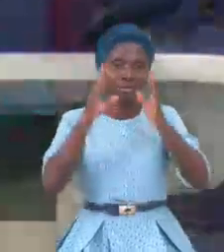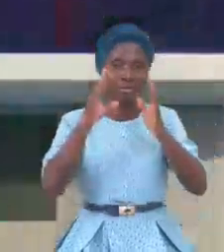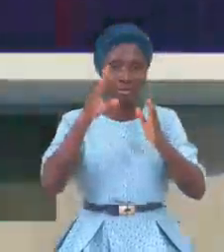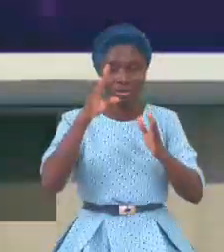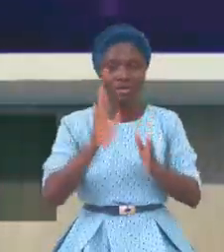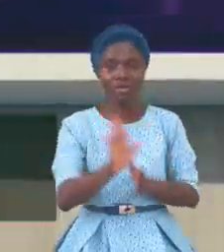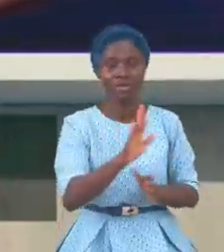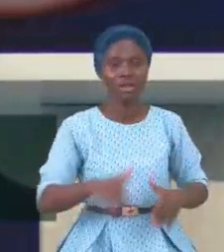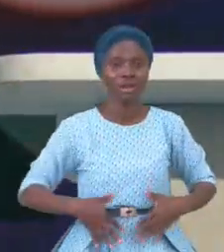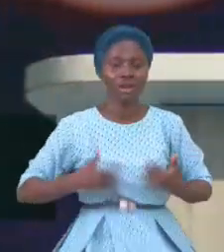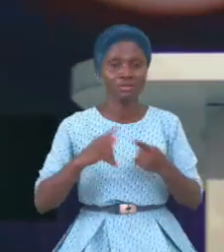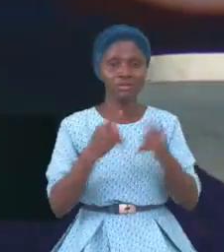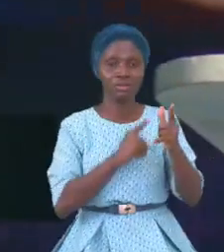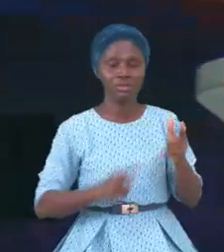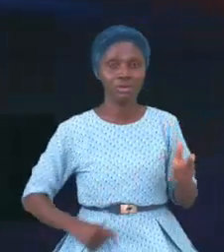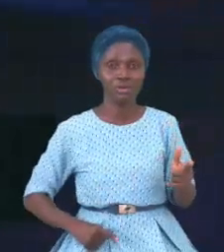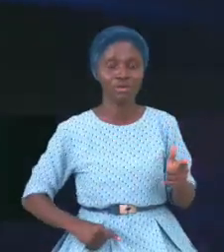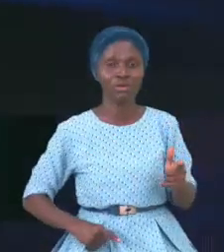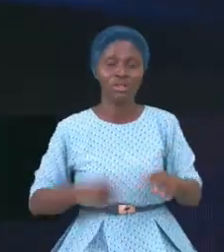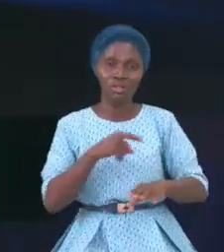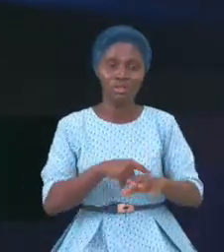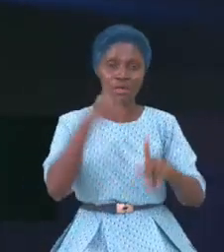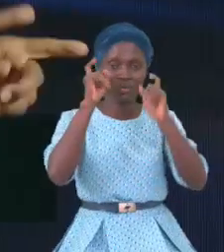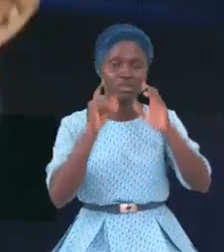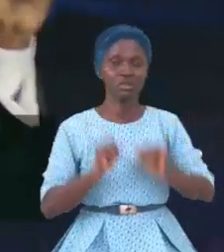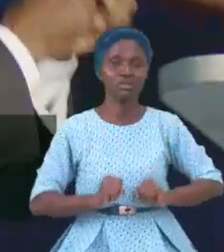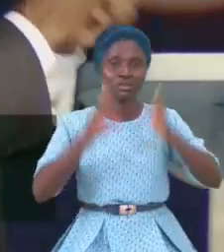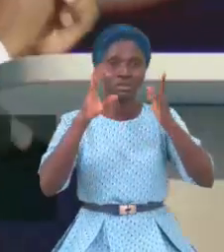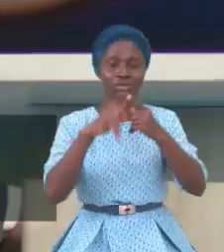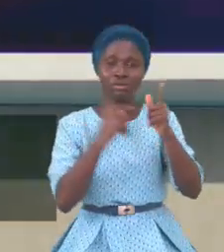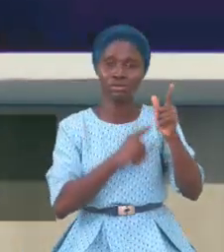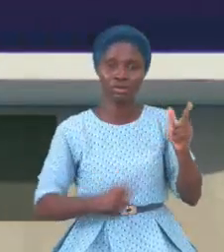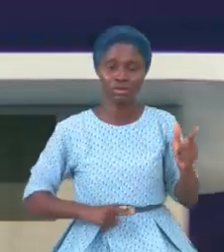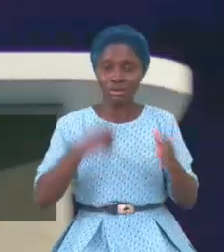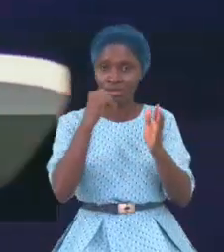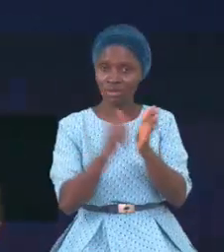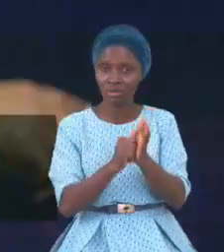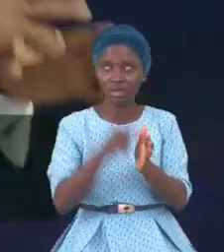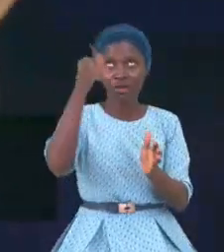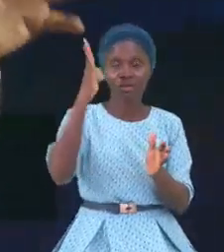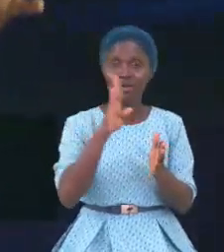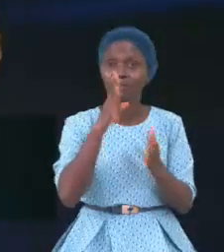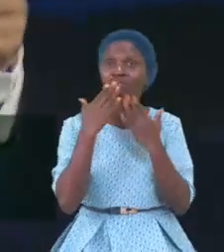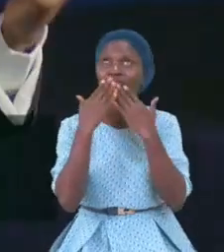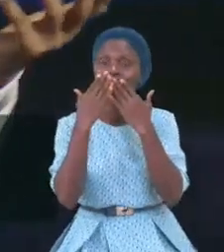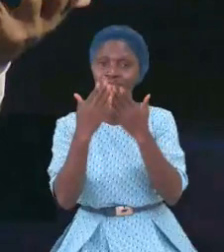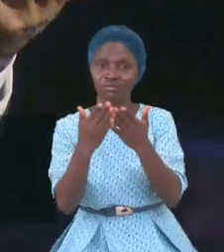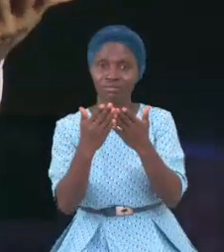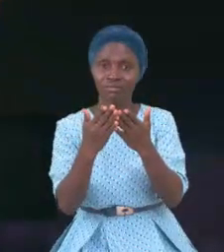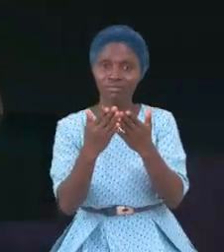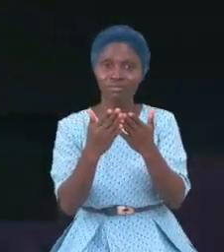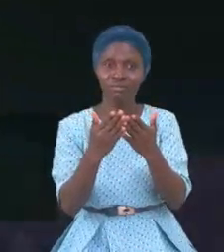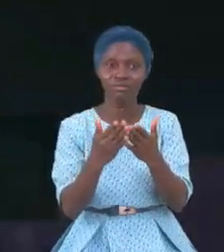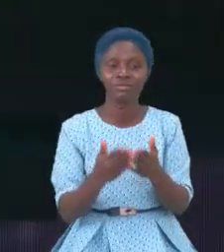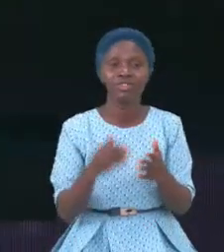tested conversion, consecration, and submission to the Lord. It says, God be thanked, the God, our Father